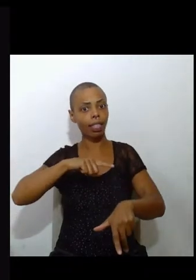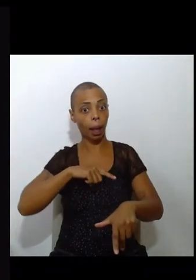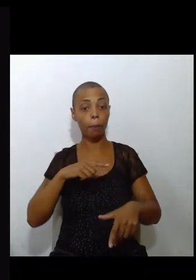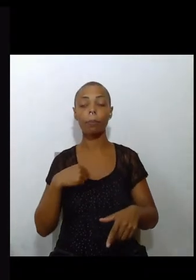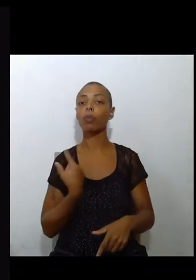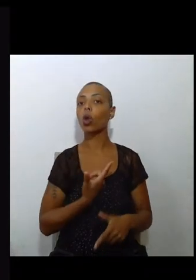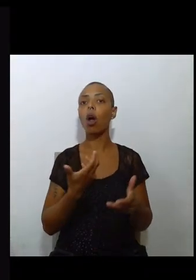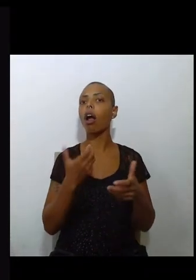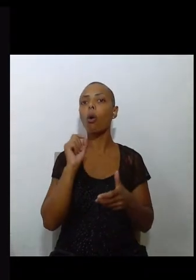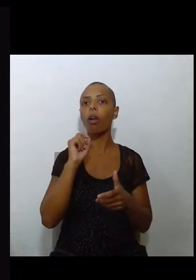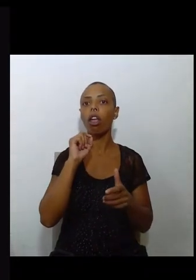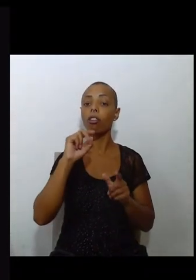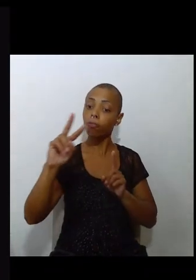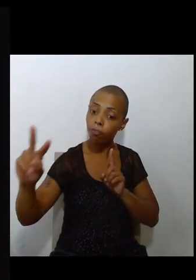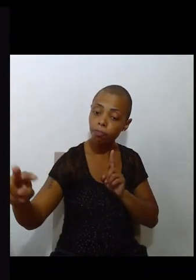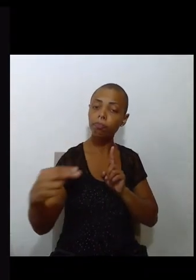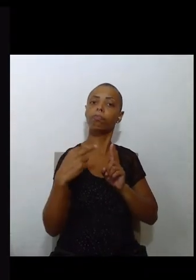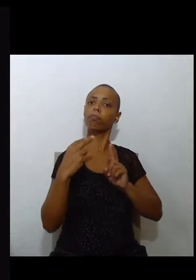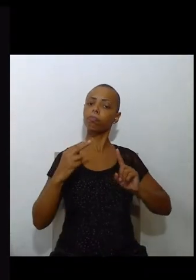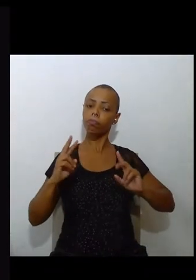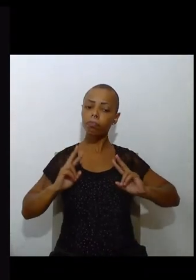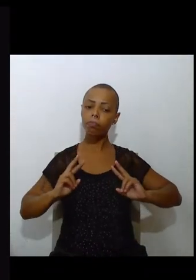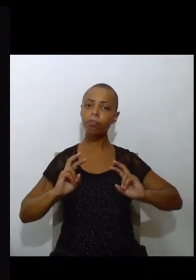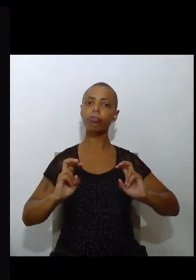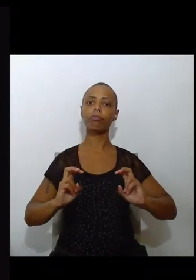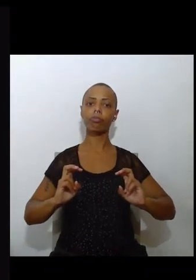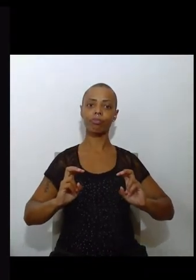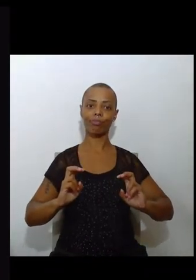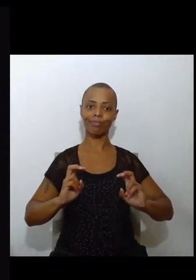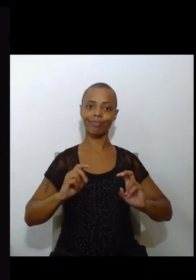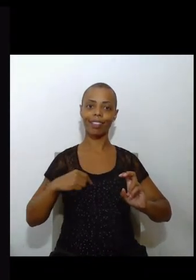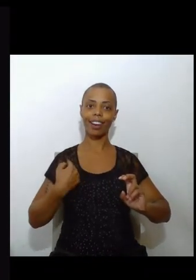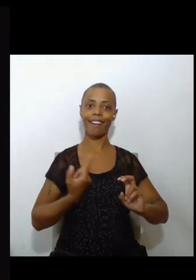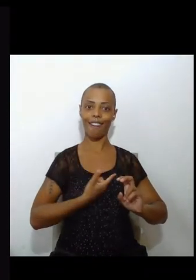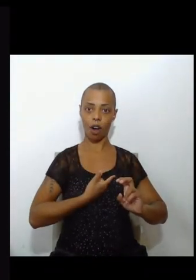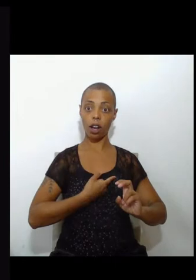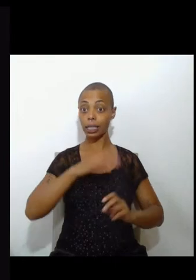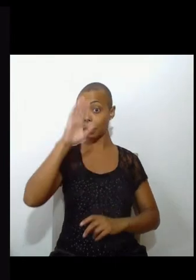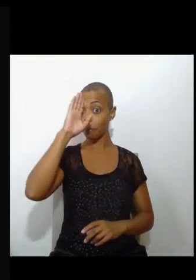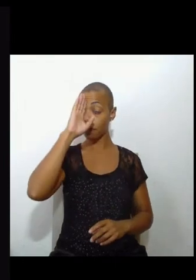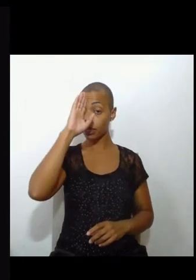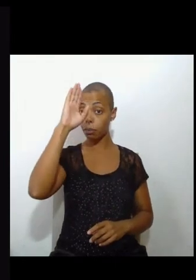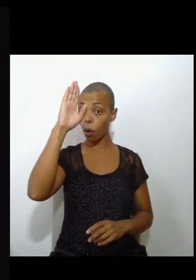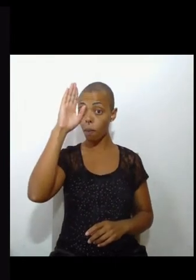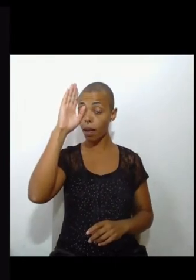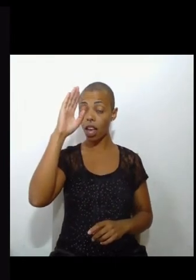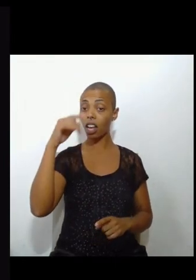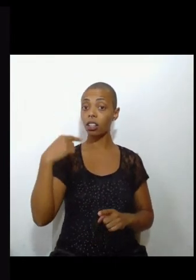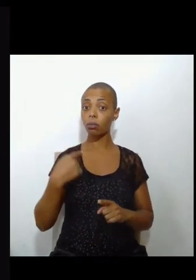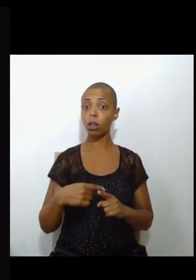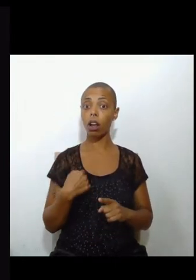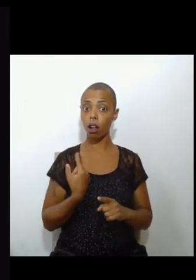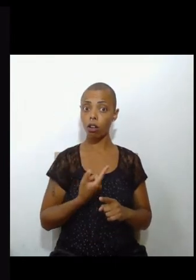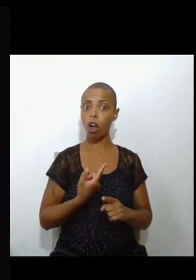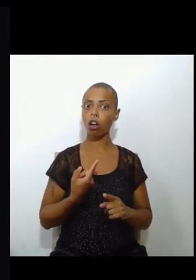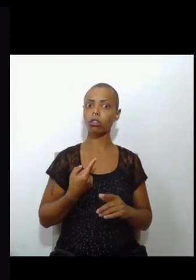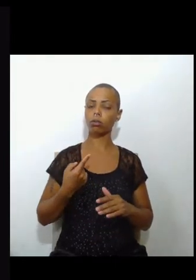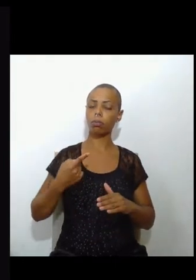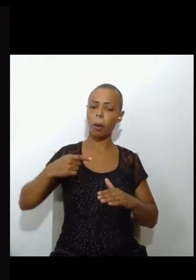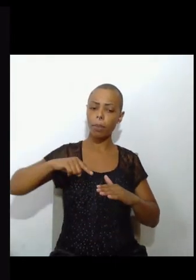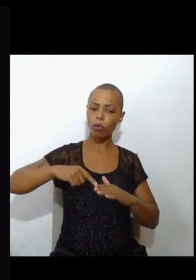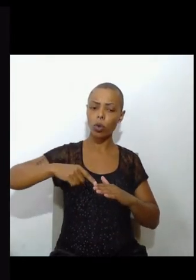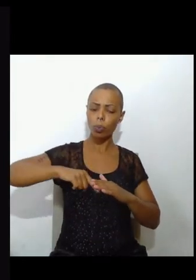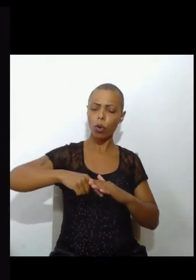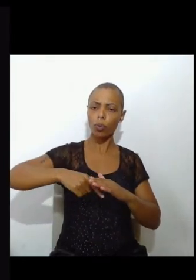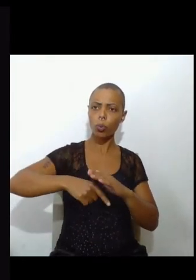especially when we dig deeper into and dive deeper into the history um we have so much to say but